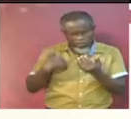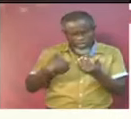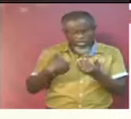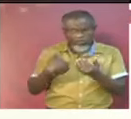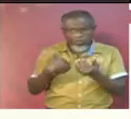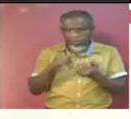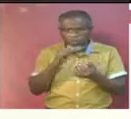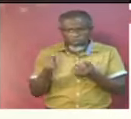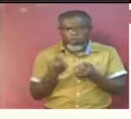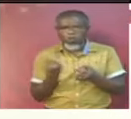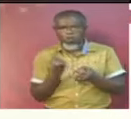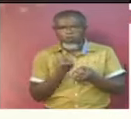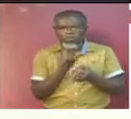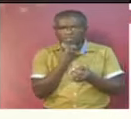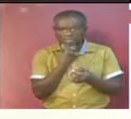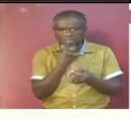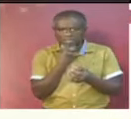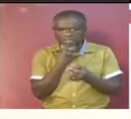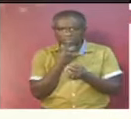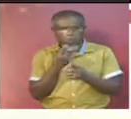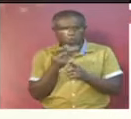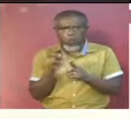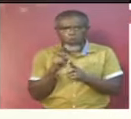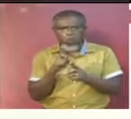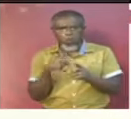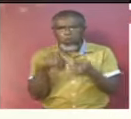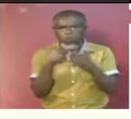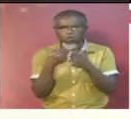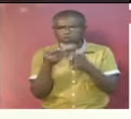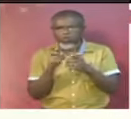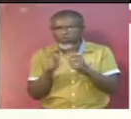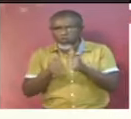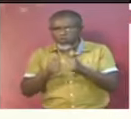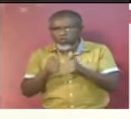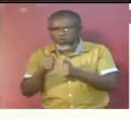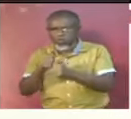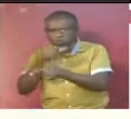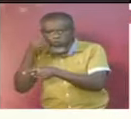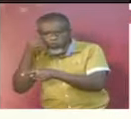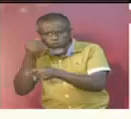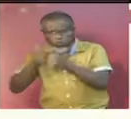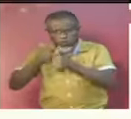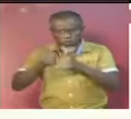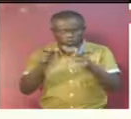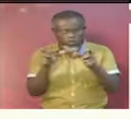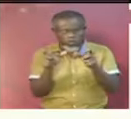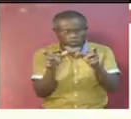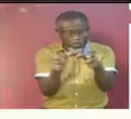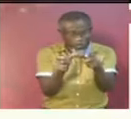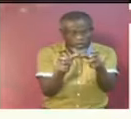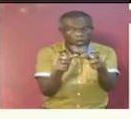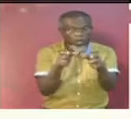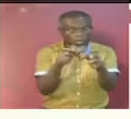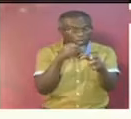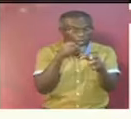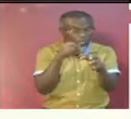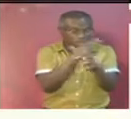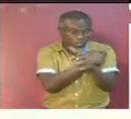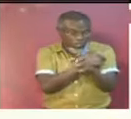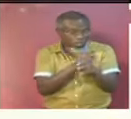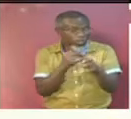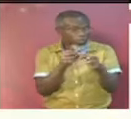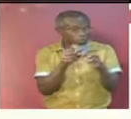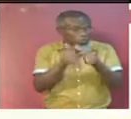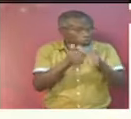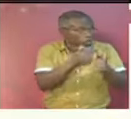with which level of care was involved at the time of death. So that is something that we are